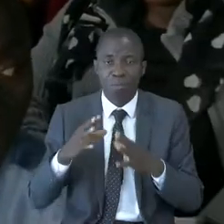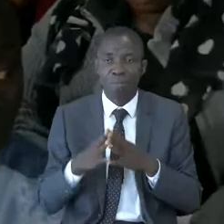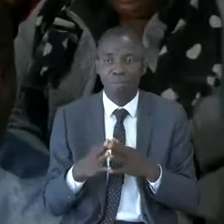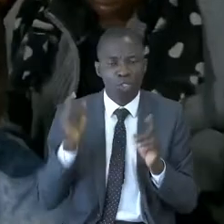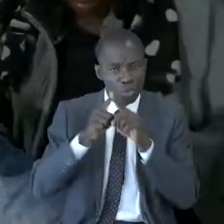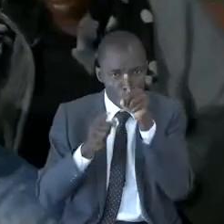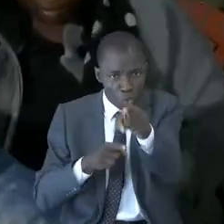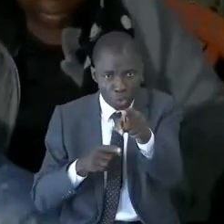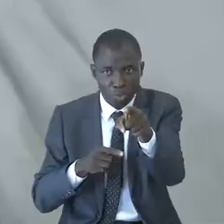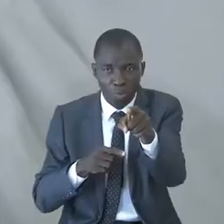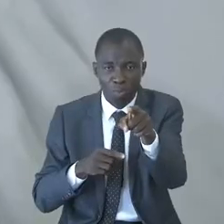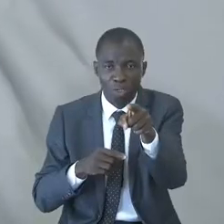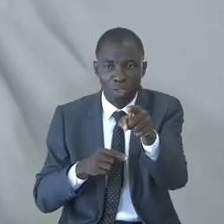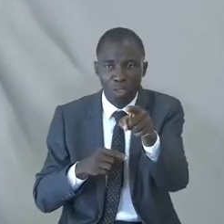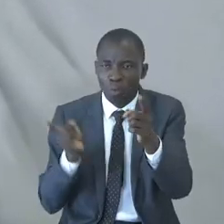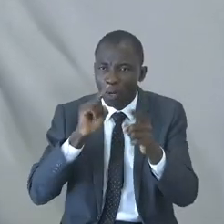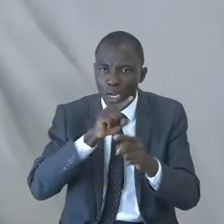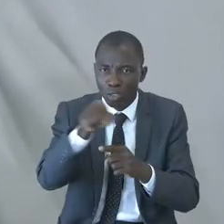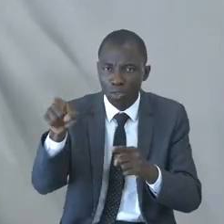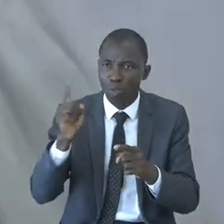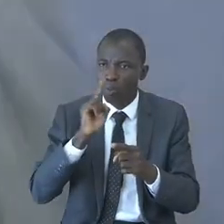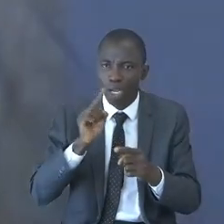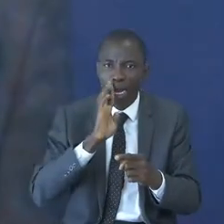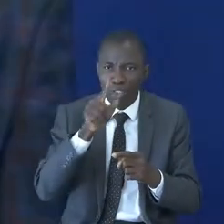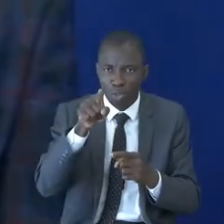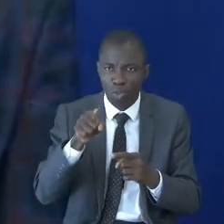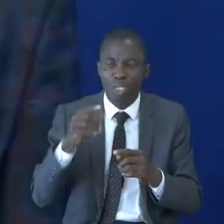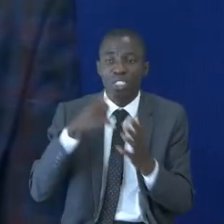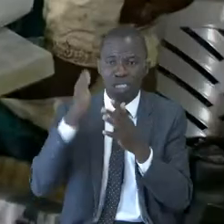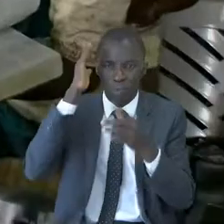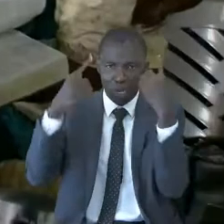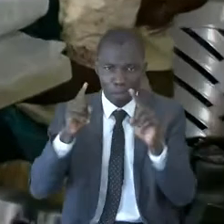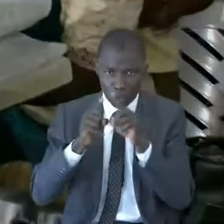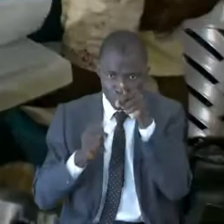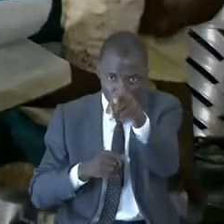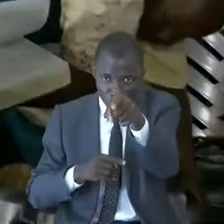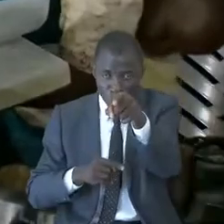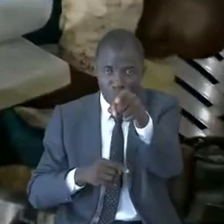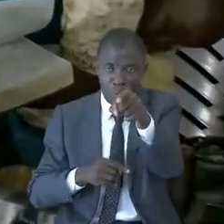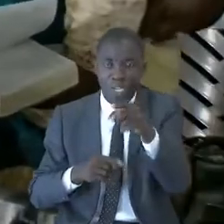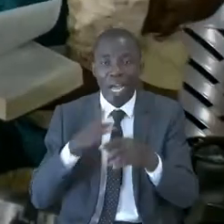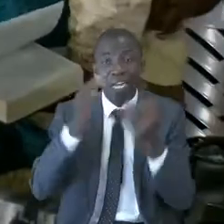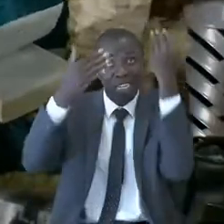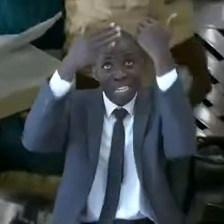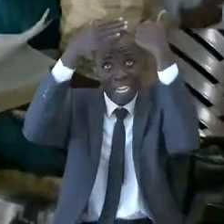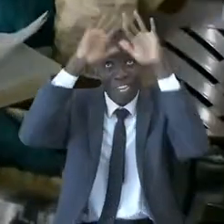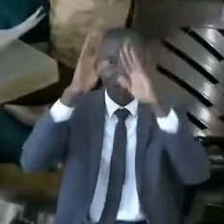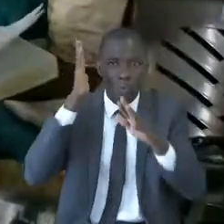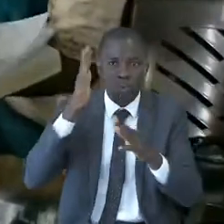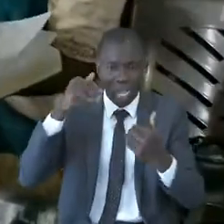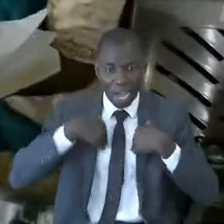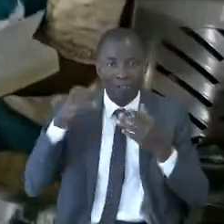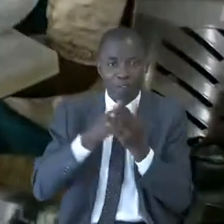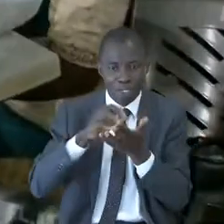you, where are you then? It will happen to you. And heaven will have it on